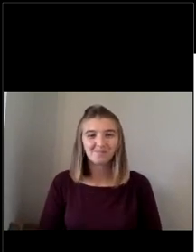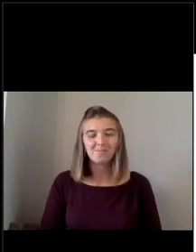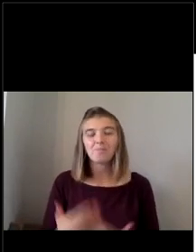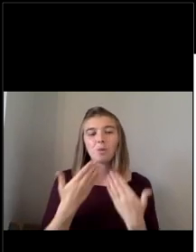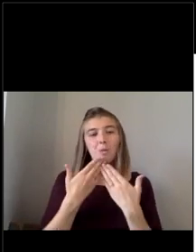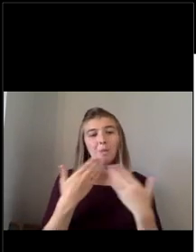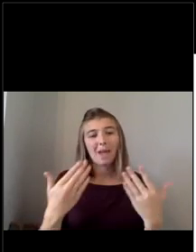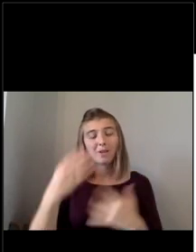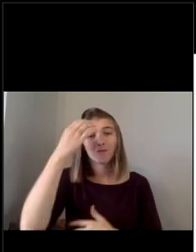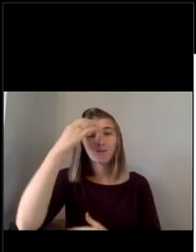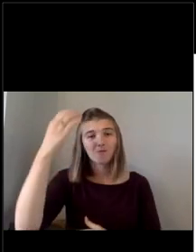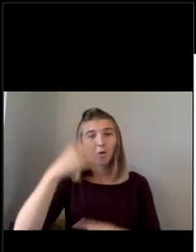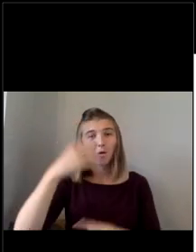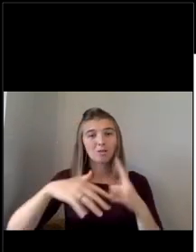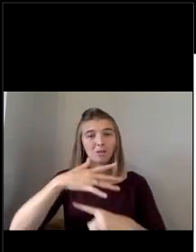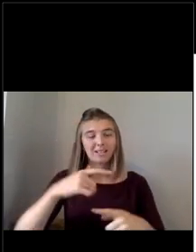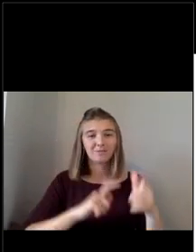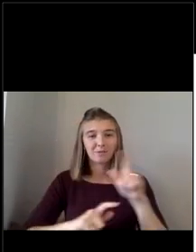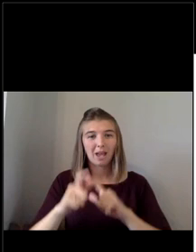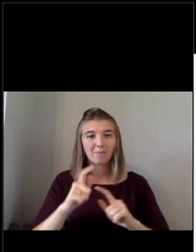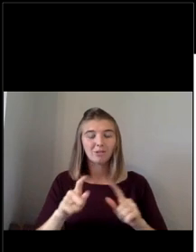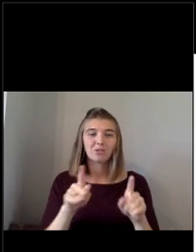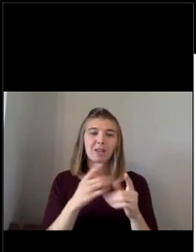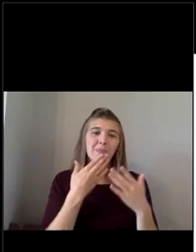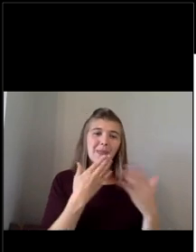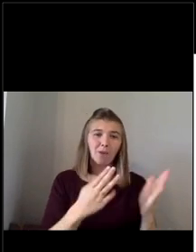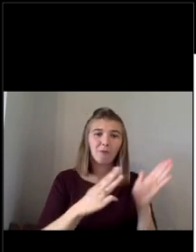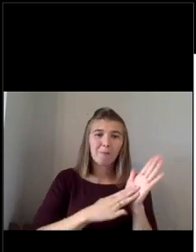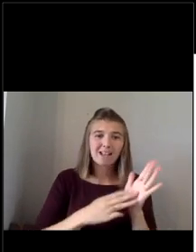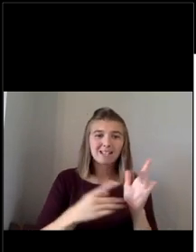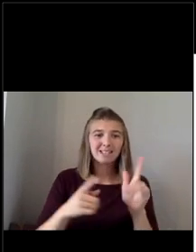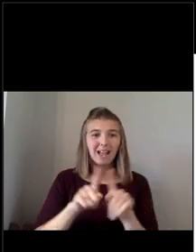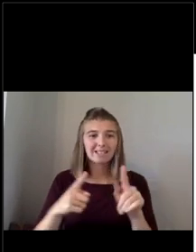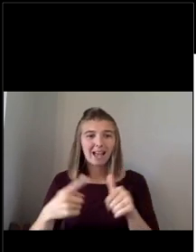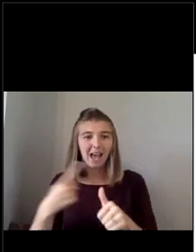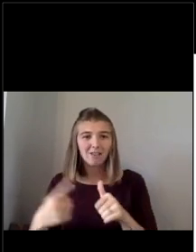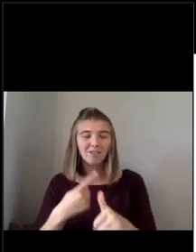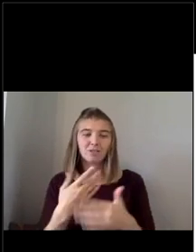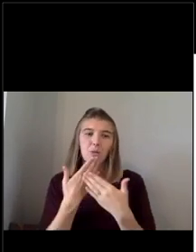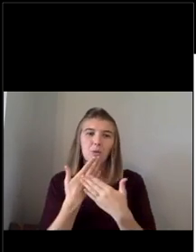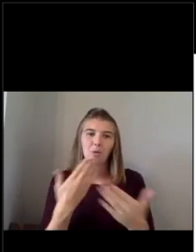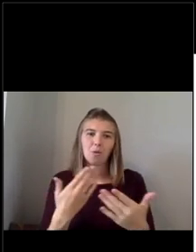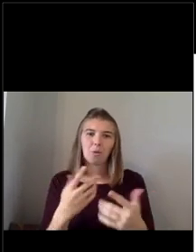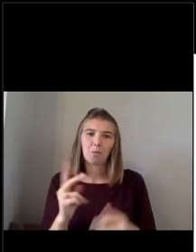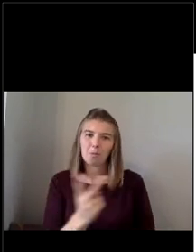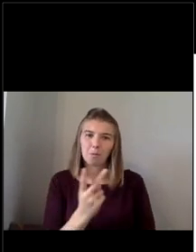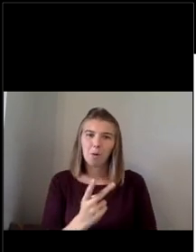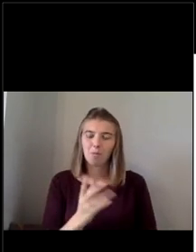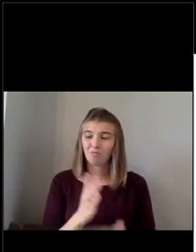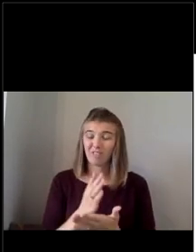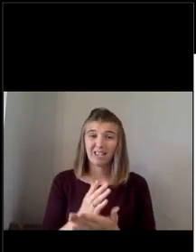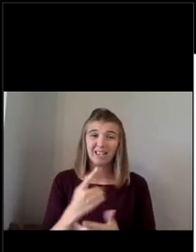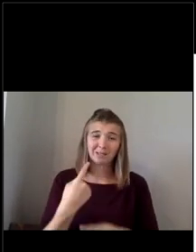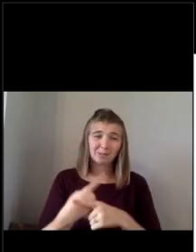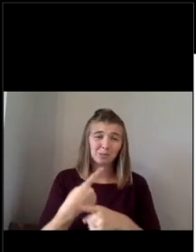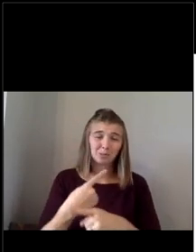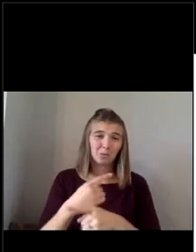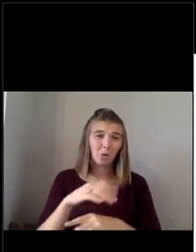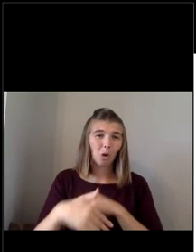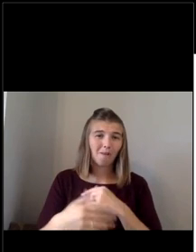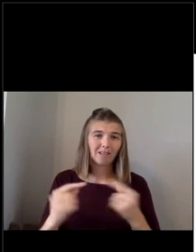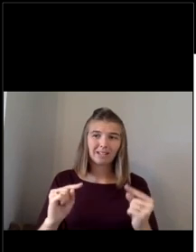Society of Chemistry, to Chemistry World, and to Meta and to Aaron for capturing some of the challenges that many of the academics face and